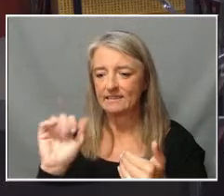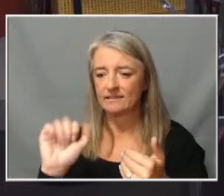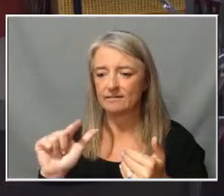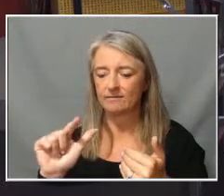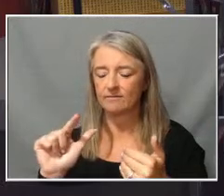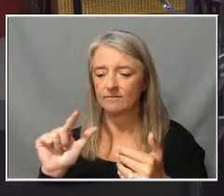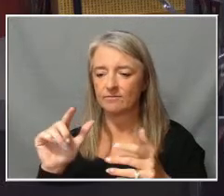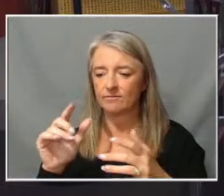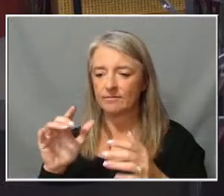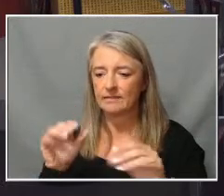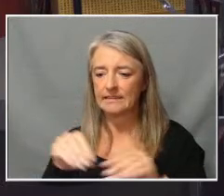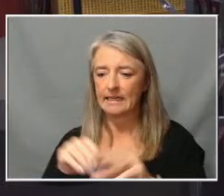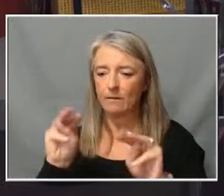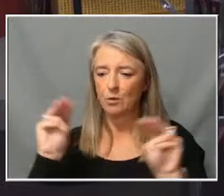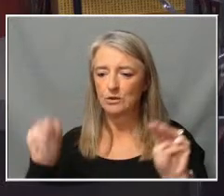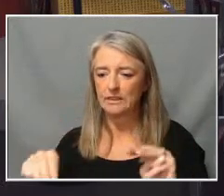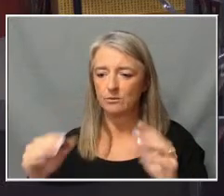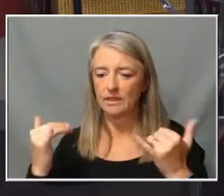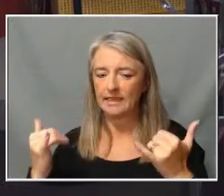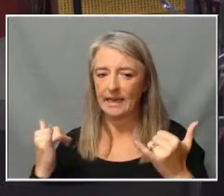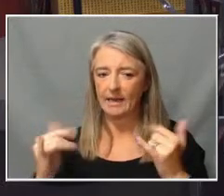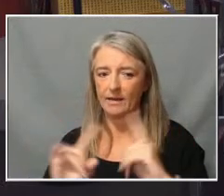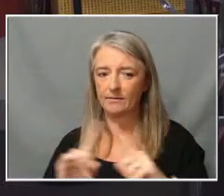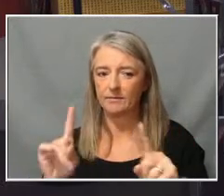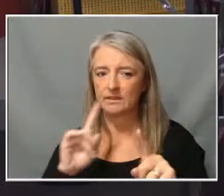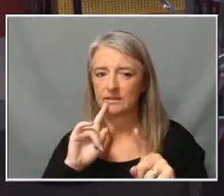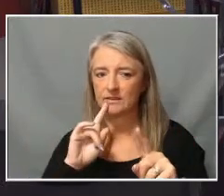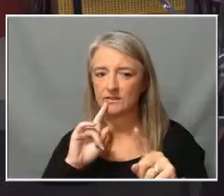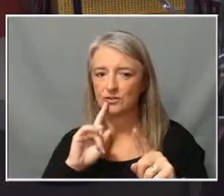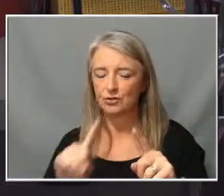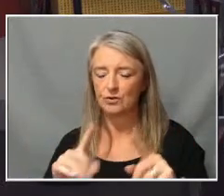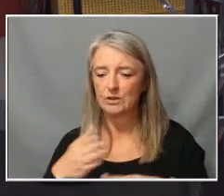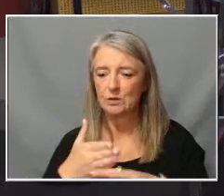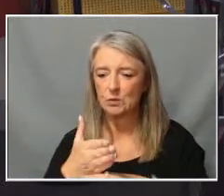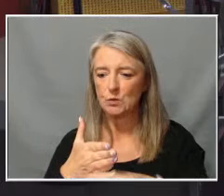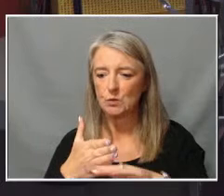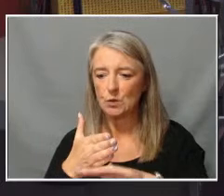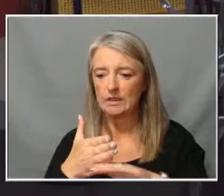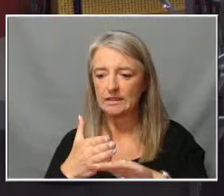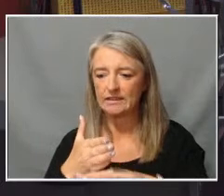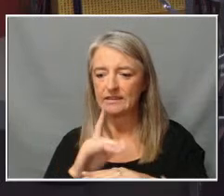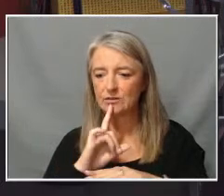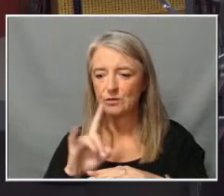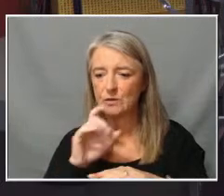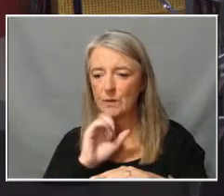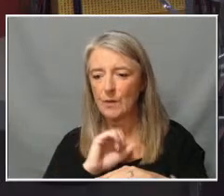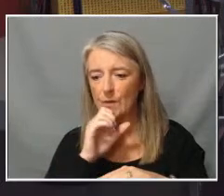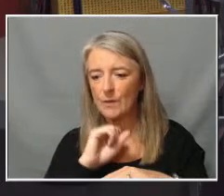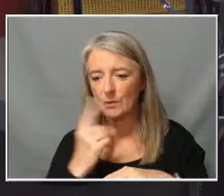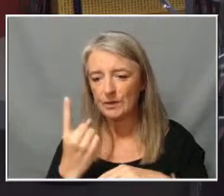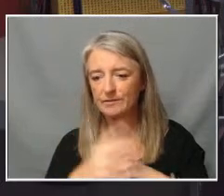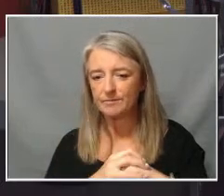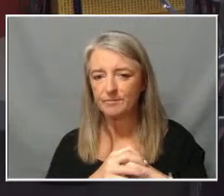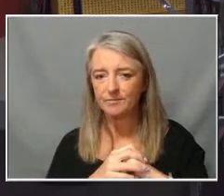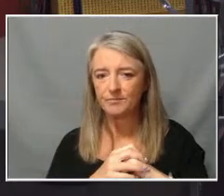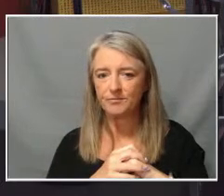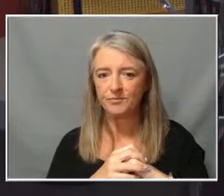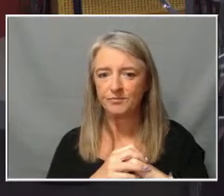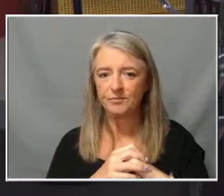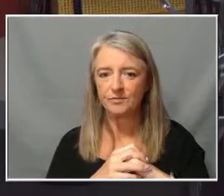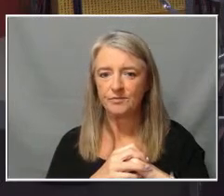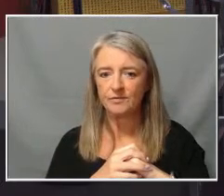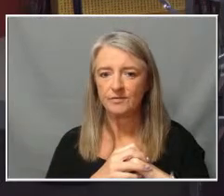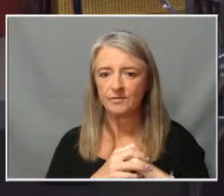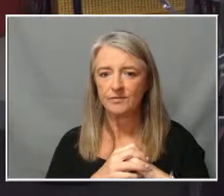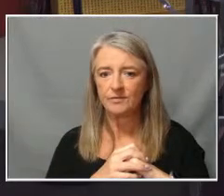this museum right now, but it's true. It's If true. it's wooden, It's true. a relic. No joke. I like to say that when I tell